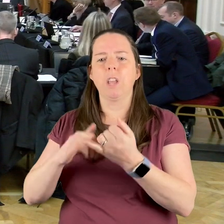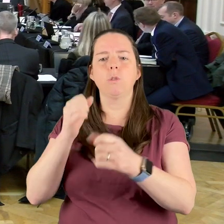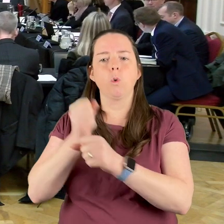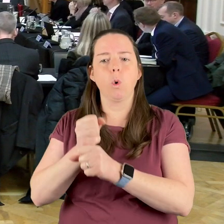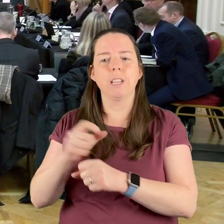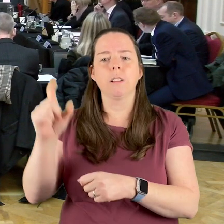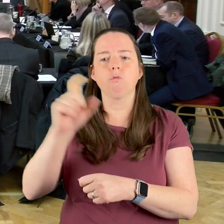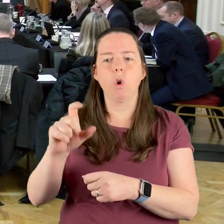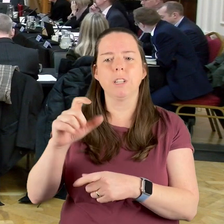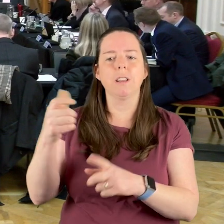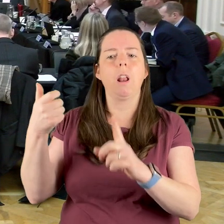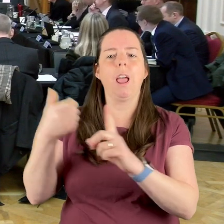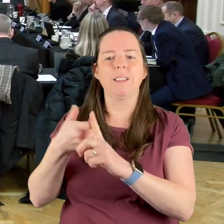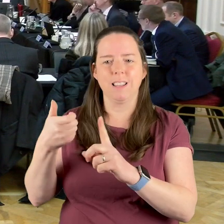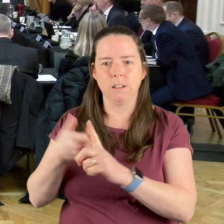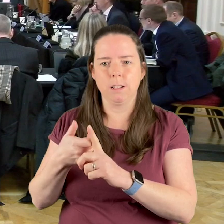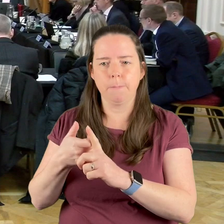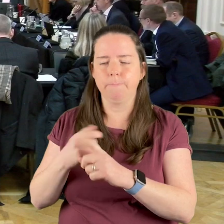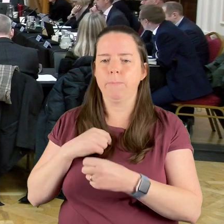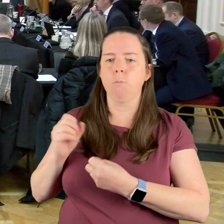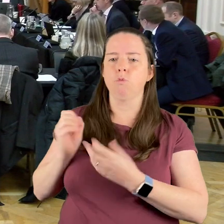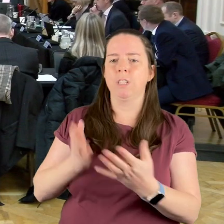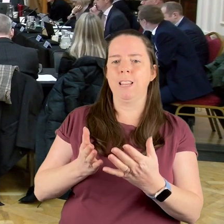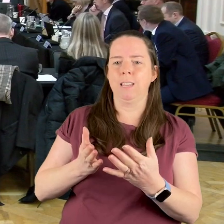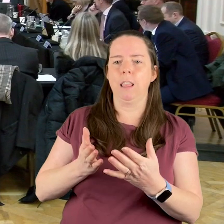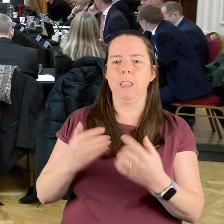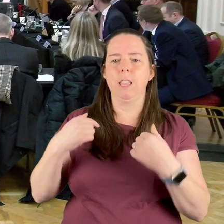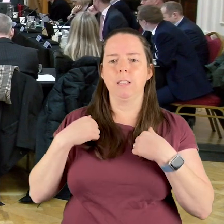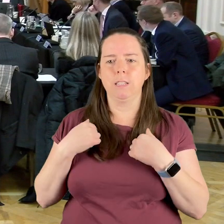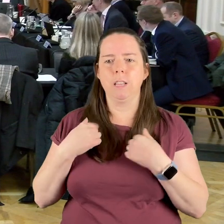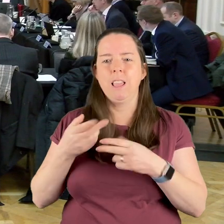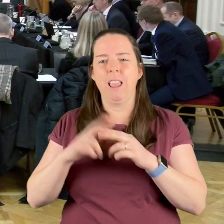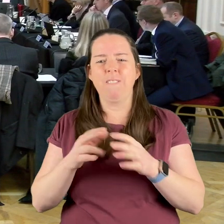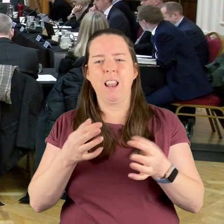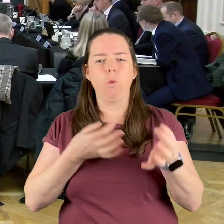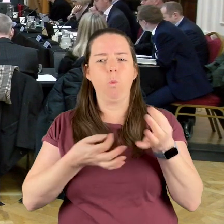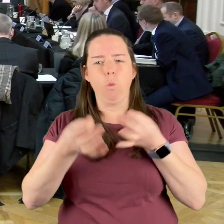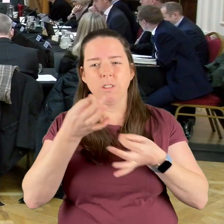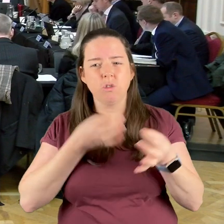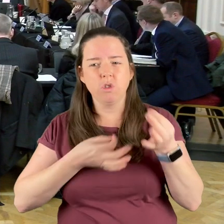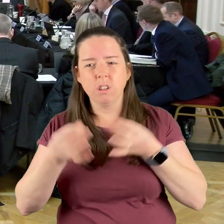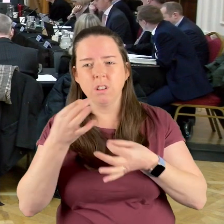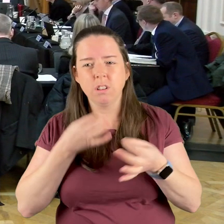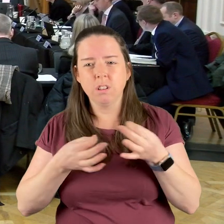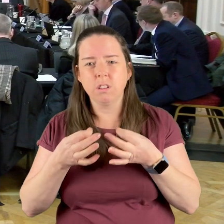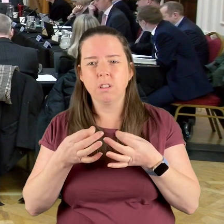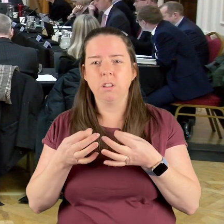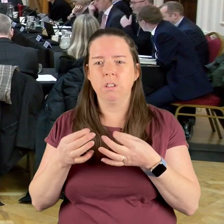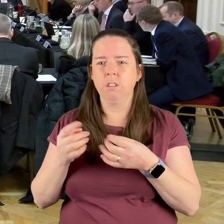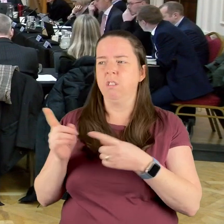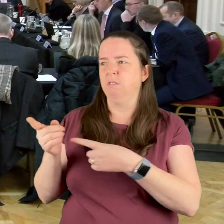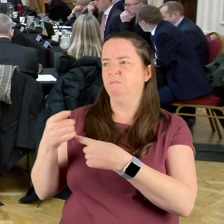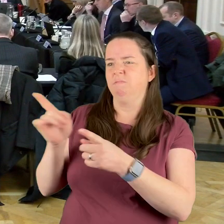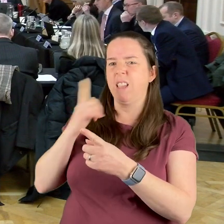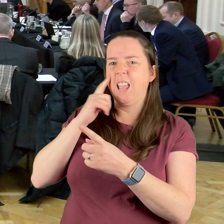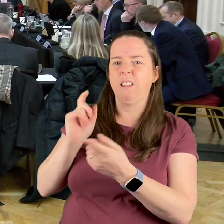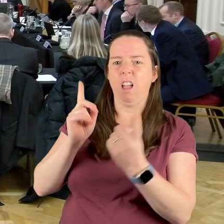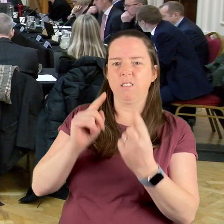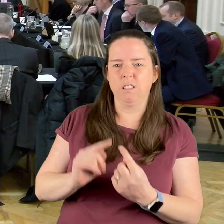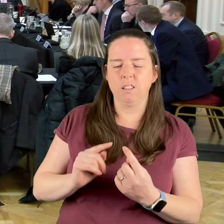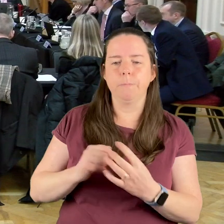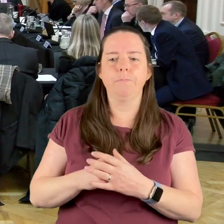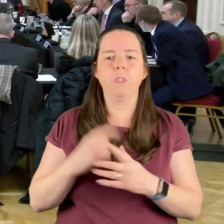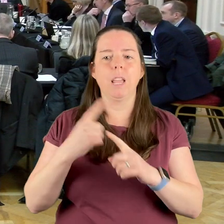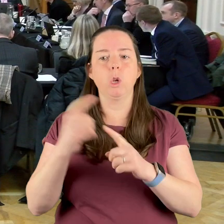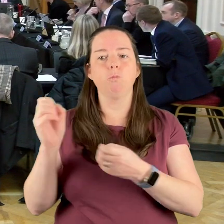on behalf of Epsom St Helier, St George's, Croydon and Kingston. So I'm presenting this on behalf of my colleagues, and no doubt if